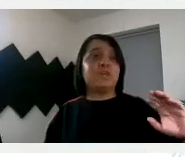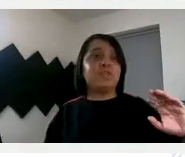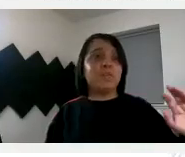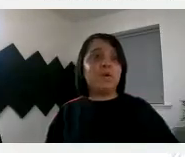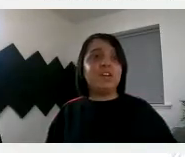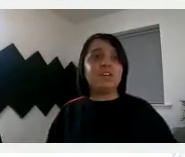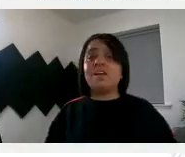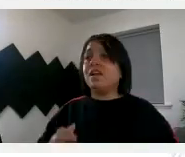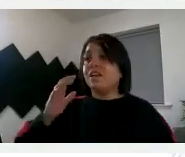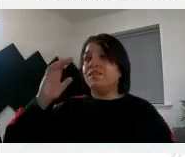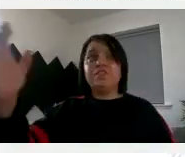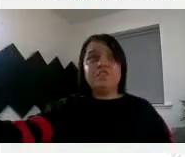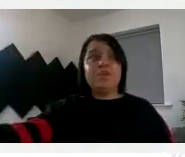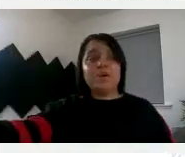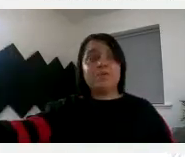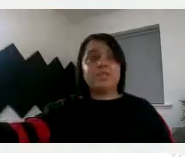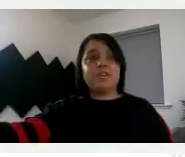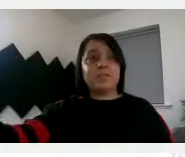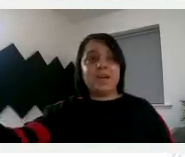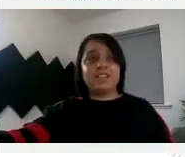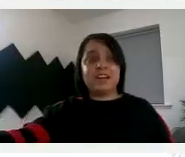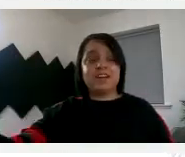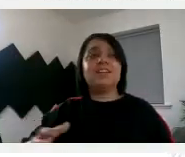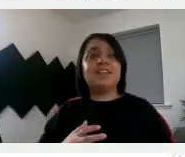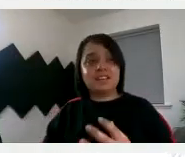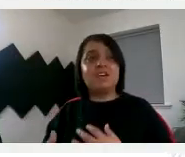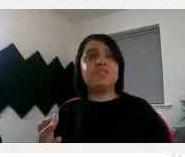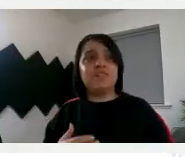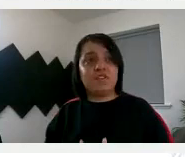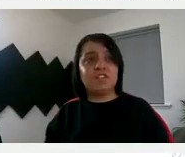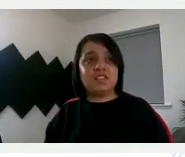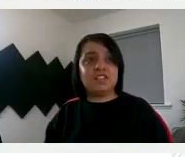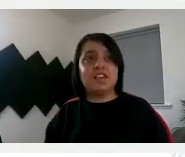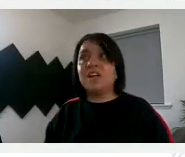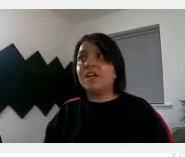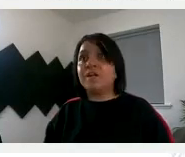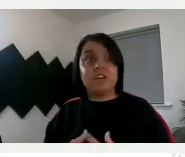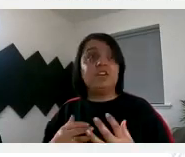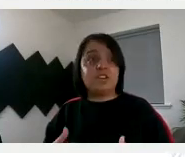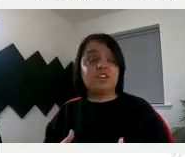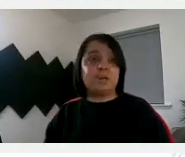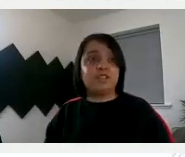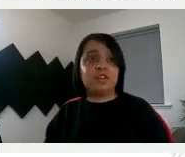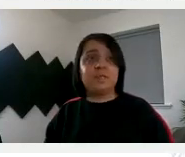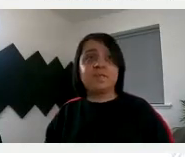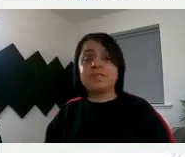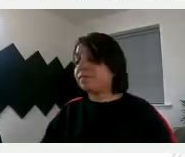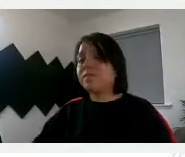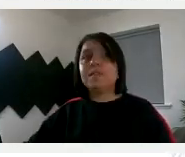might be from Polish. In front of you, it might be somebody from Pakistan. That's how diverse it is in London,